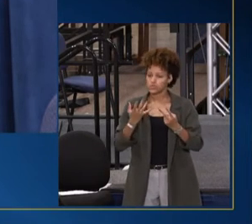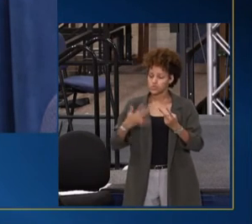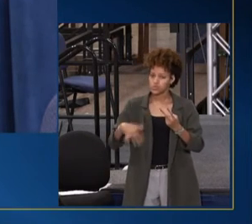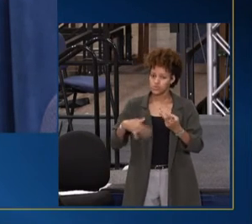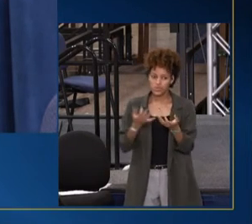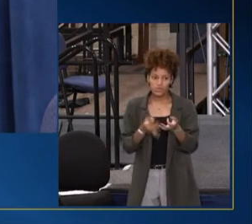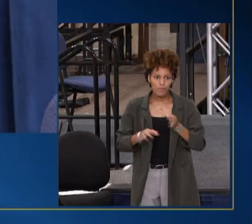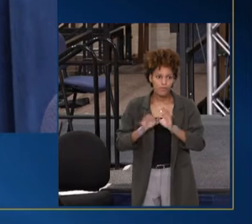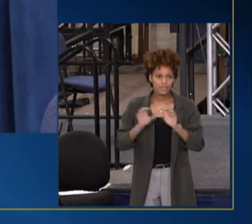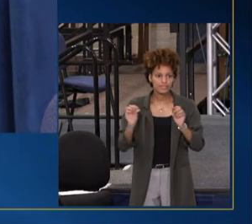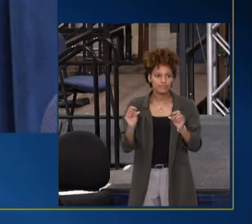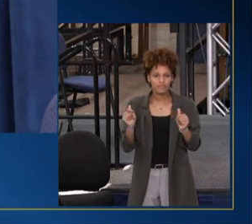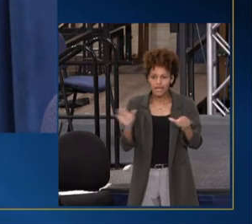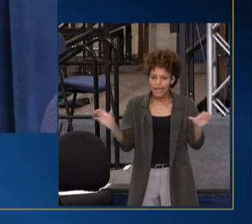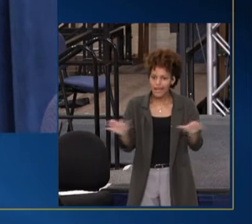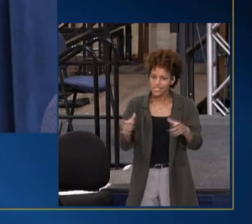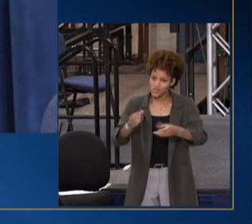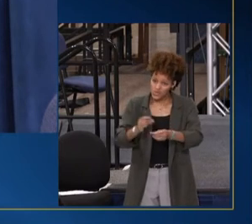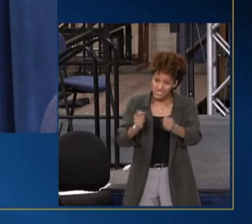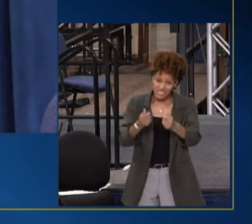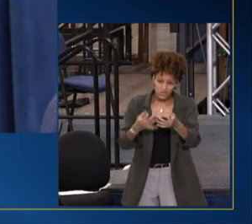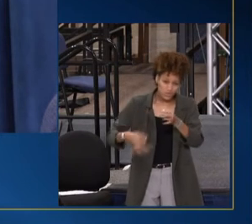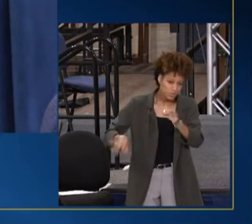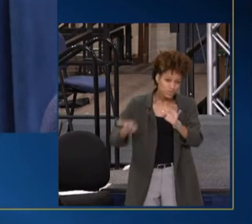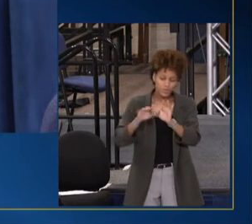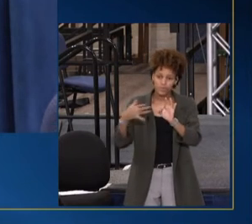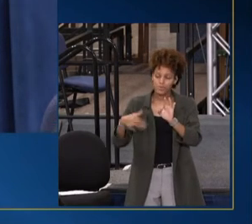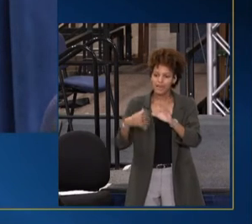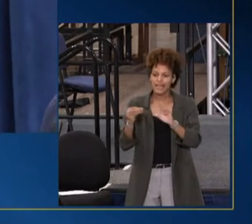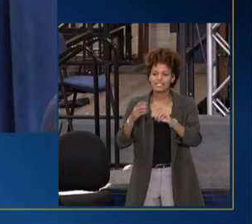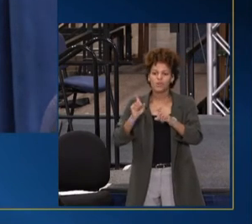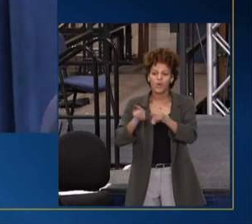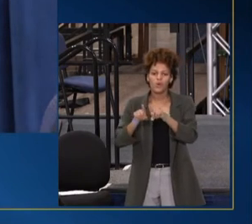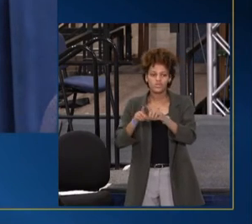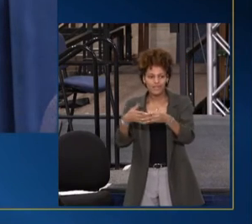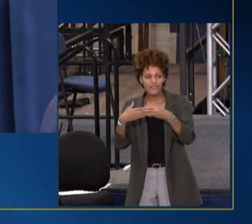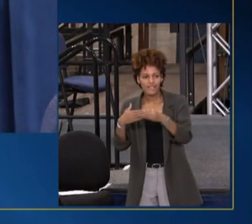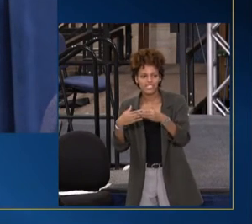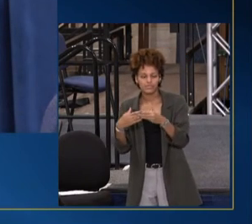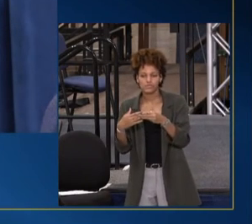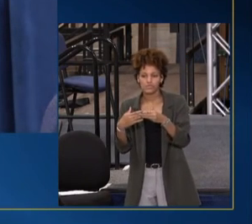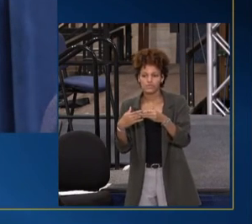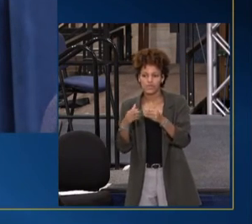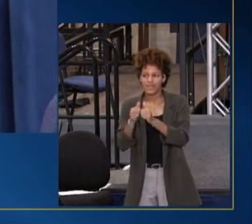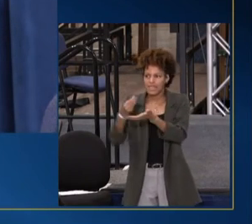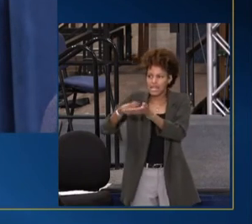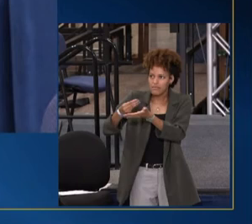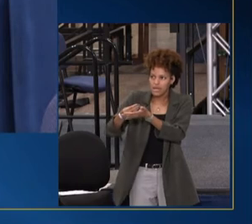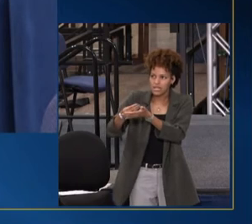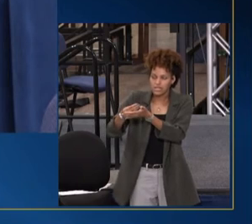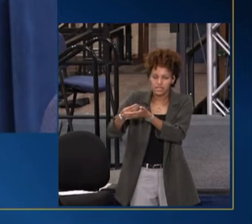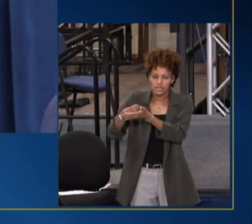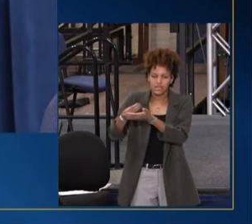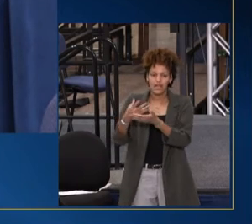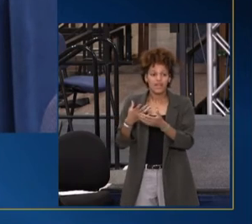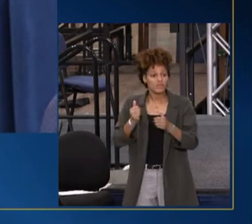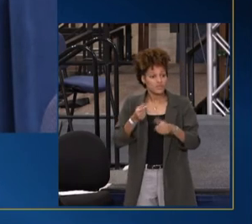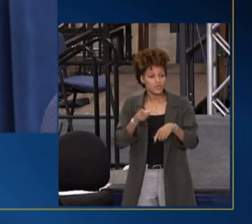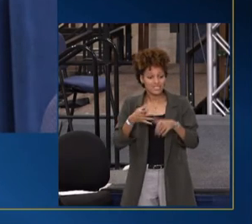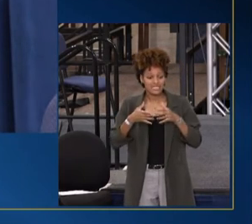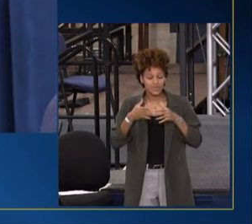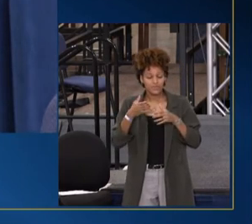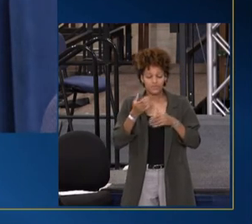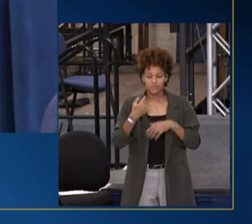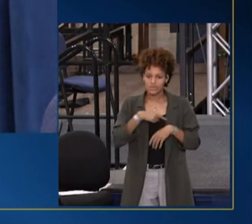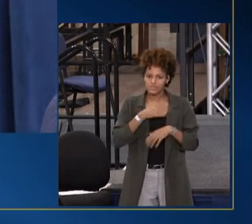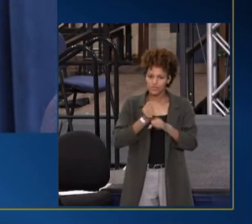acting quickly is and how important that flexibility in our grant dollars really was to the response, and we'll continue to build on that.